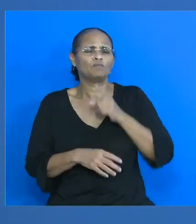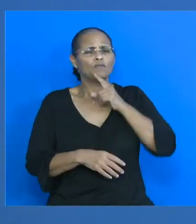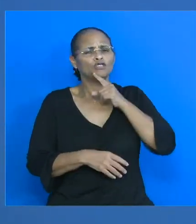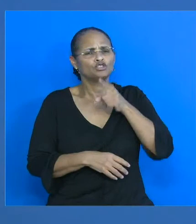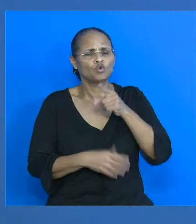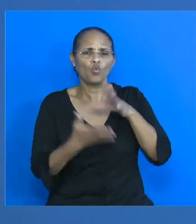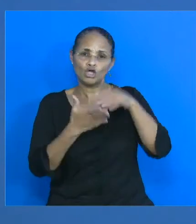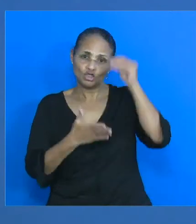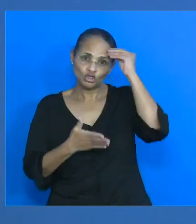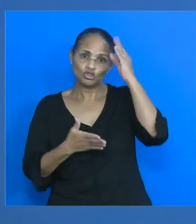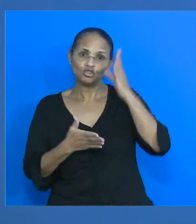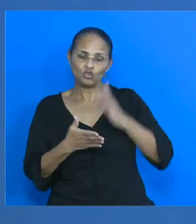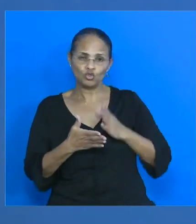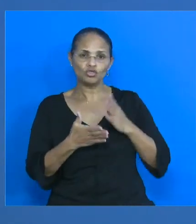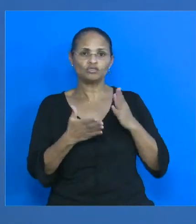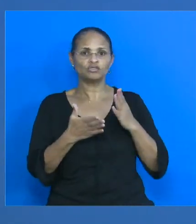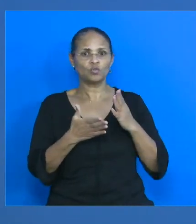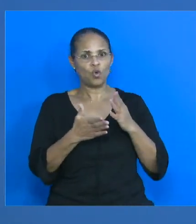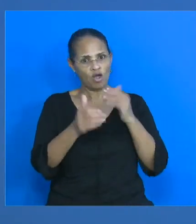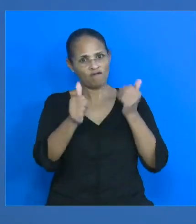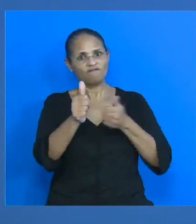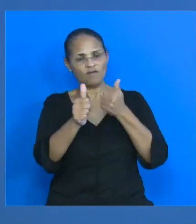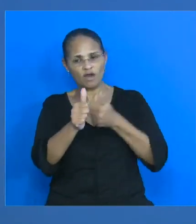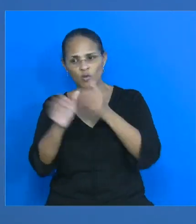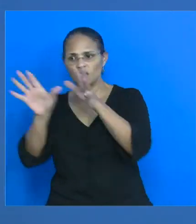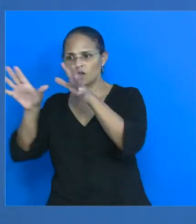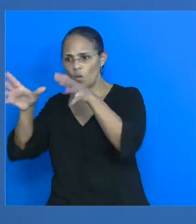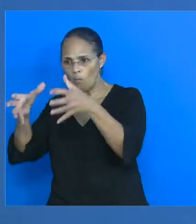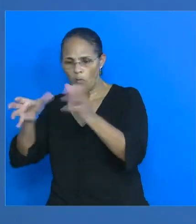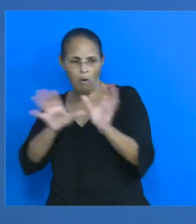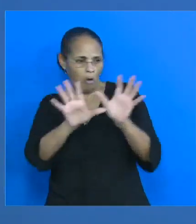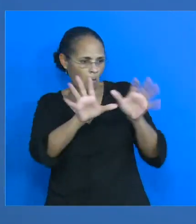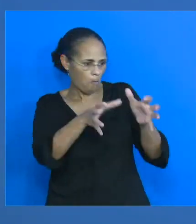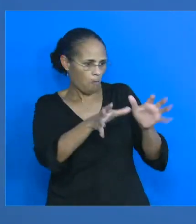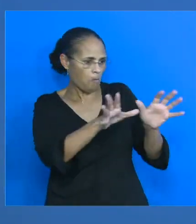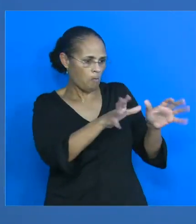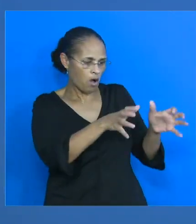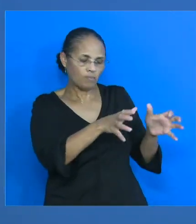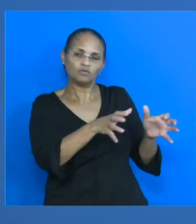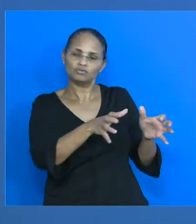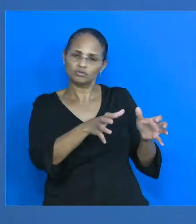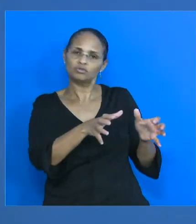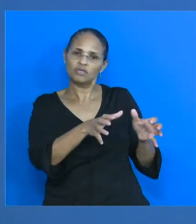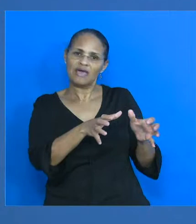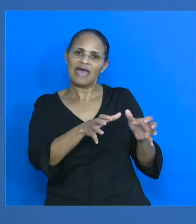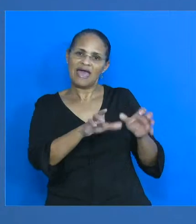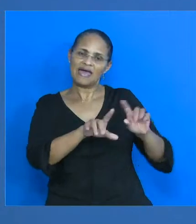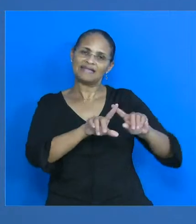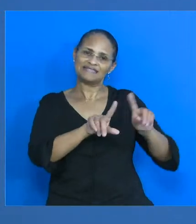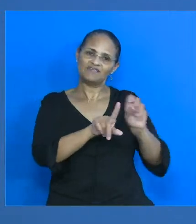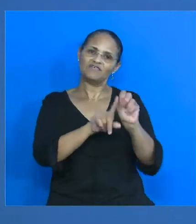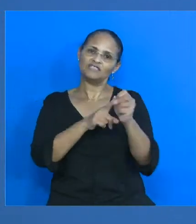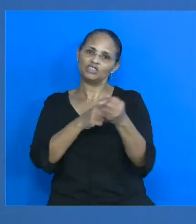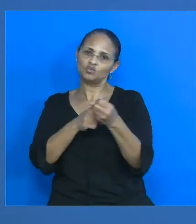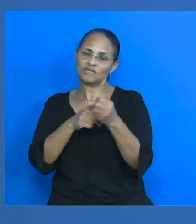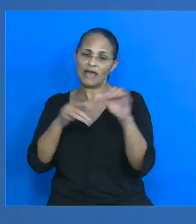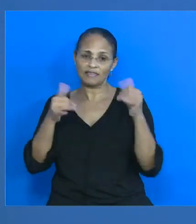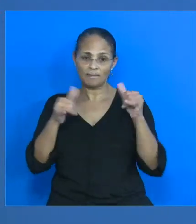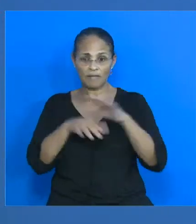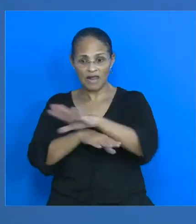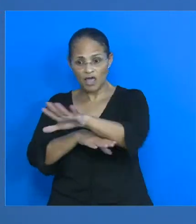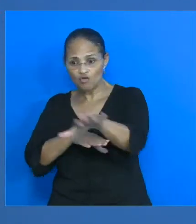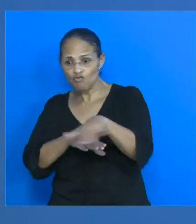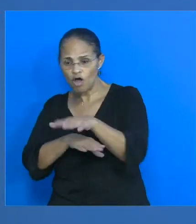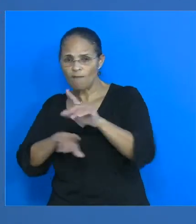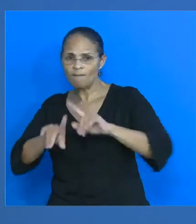students were adhering to their classroom bubbles as well tonight, in other situations like the playground. Yet we see